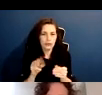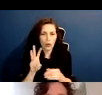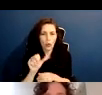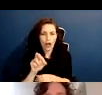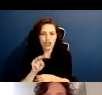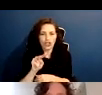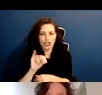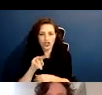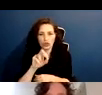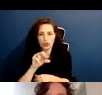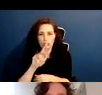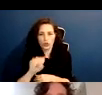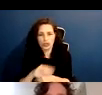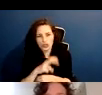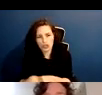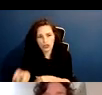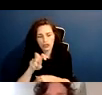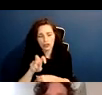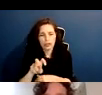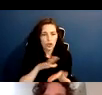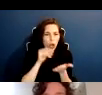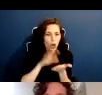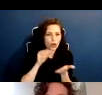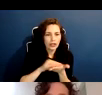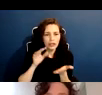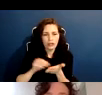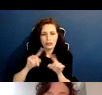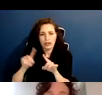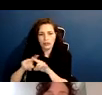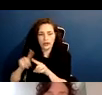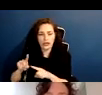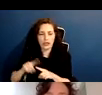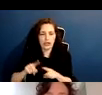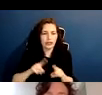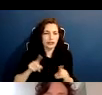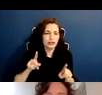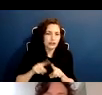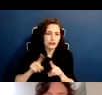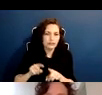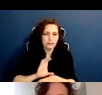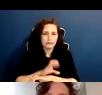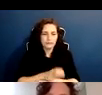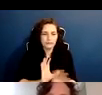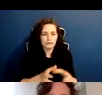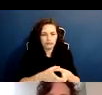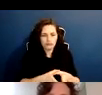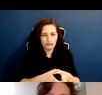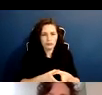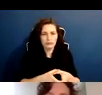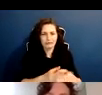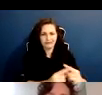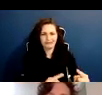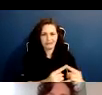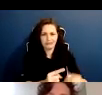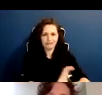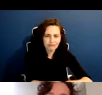graves. And in addition to that, it is a personal mission for her. This buried history of British